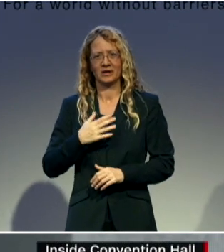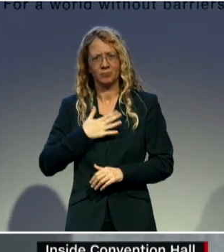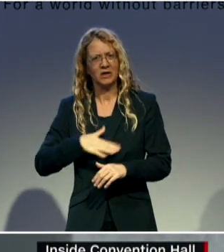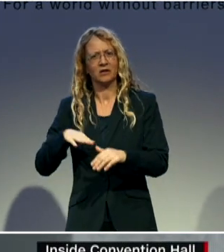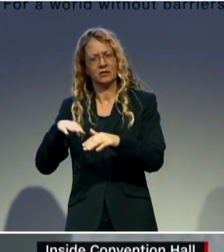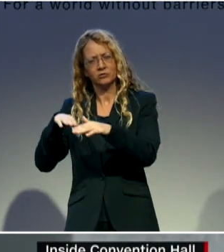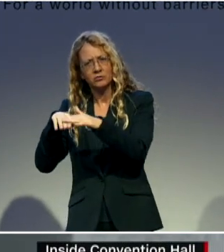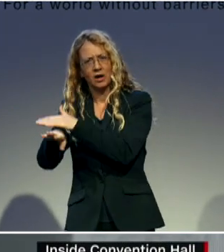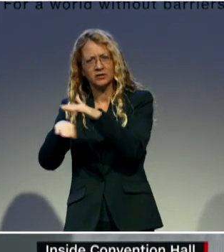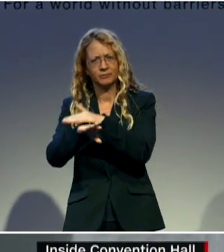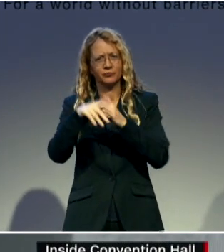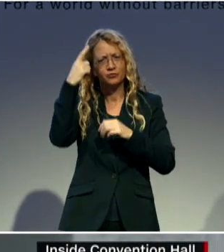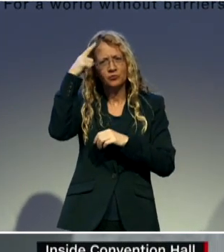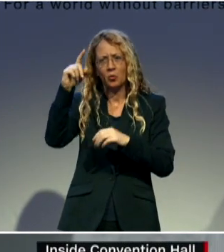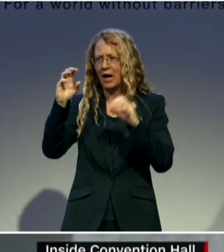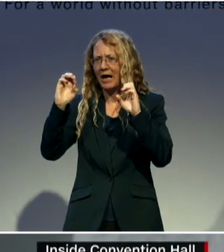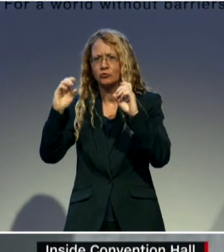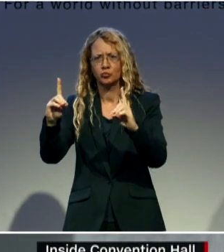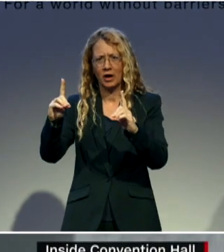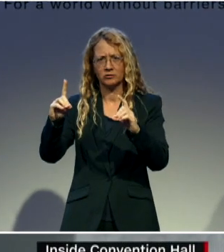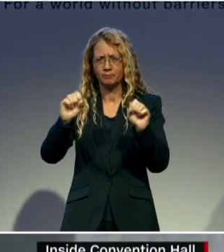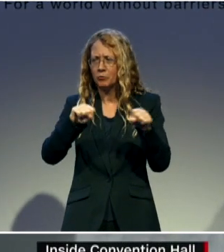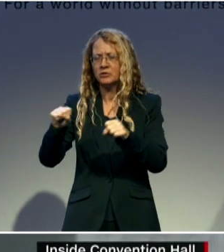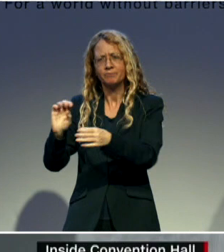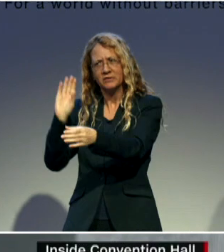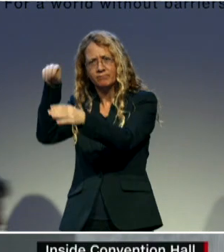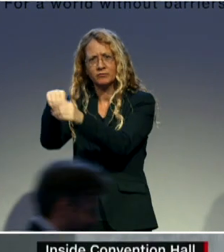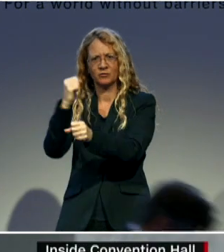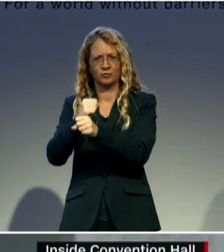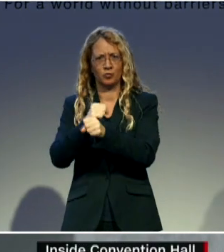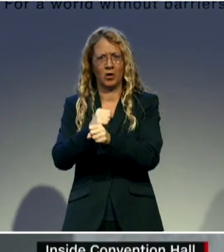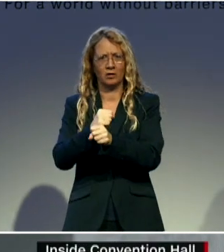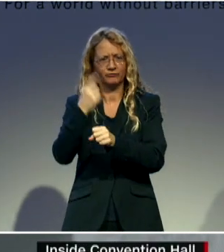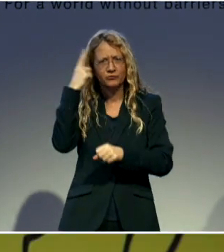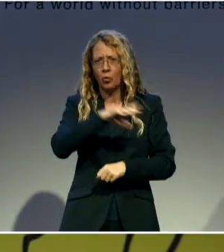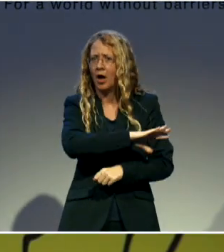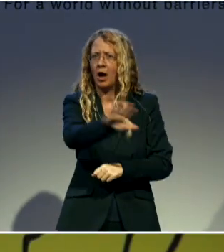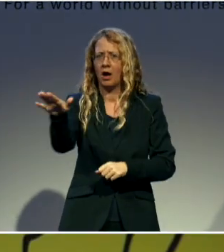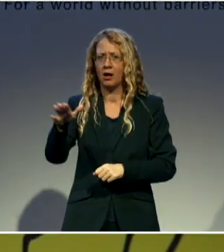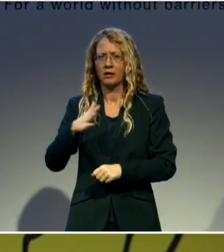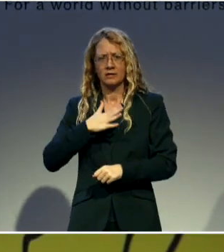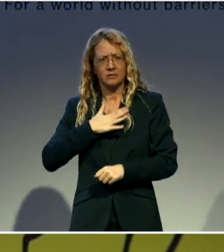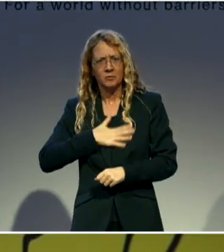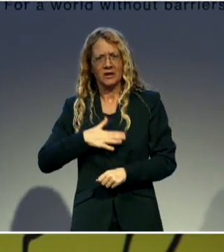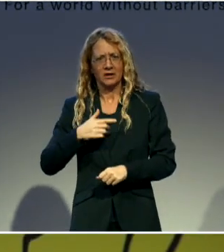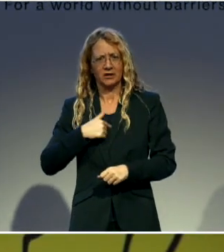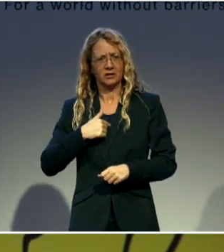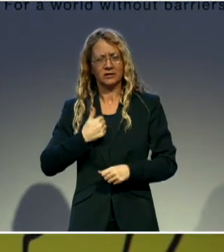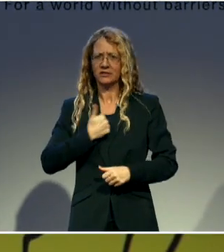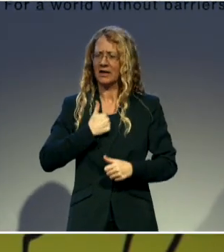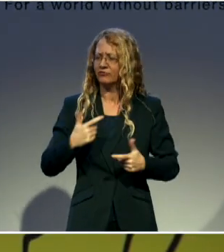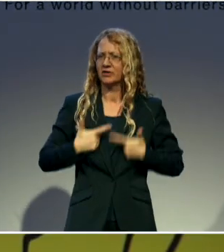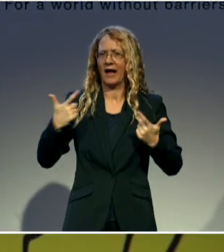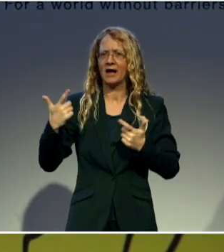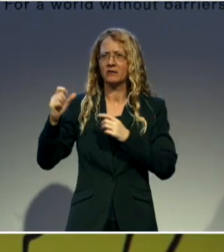absolutely everyone, more of us will be able to live happy, independent lives. When someone like me rolls into